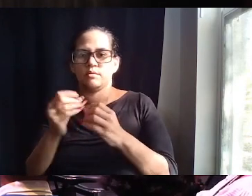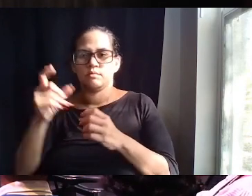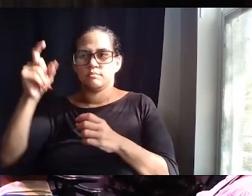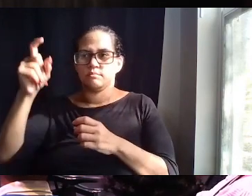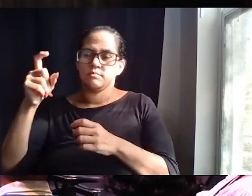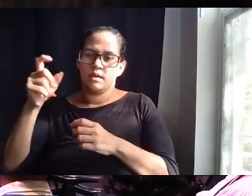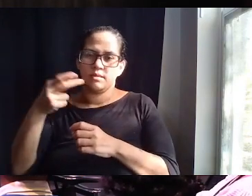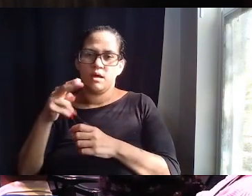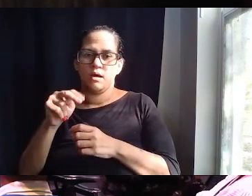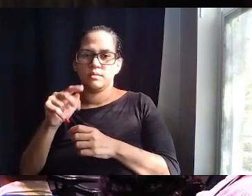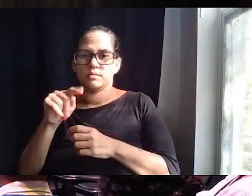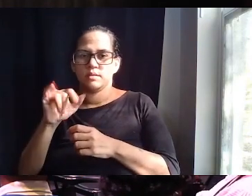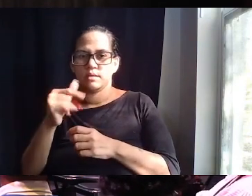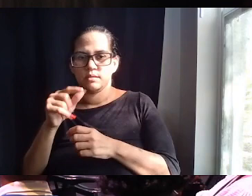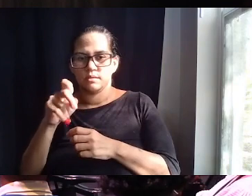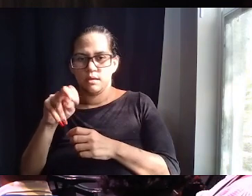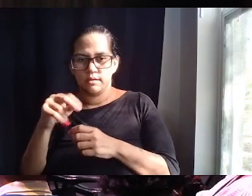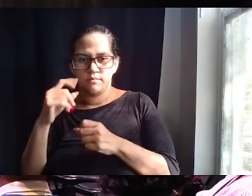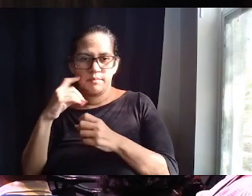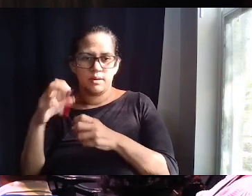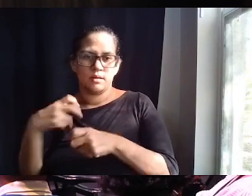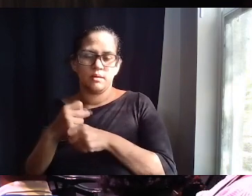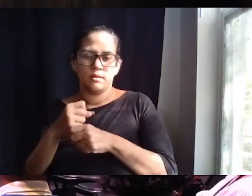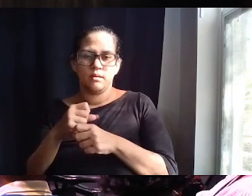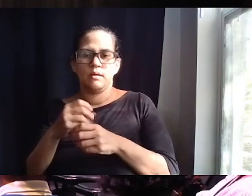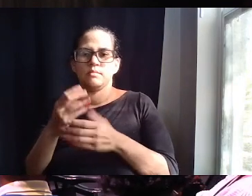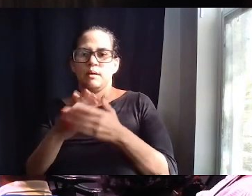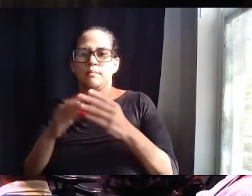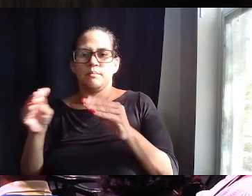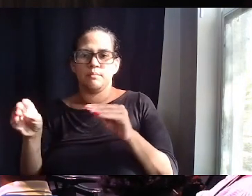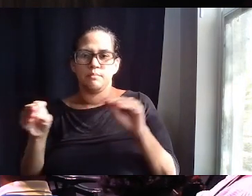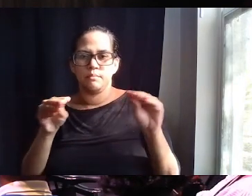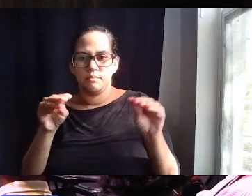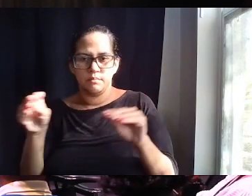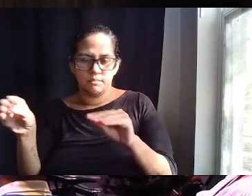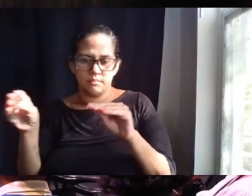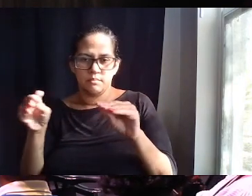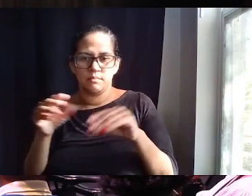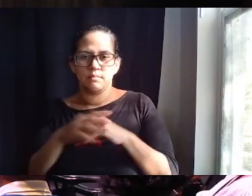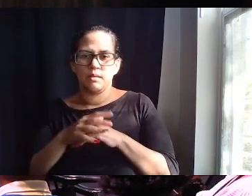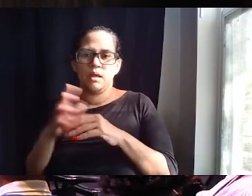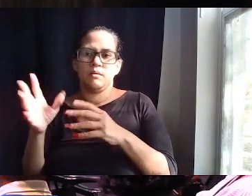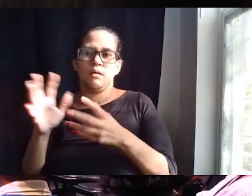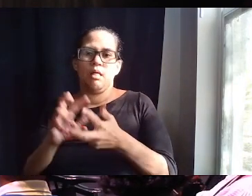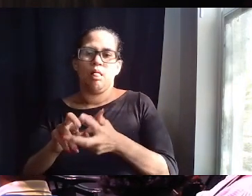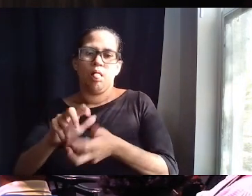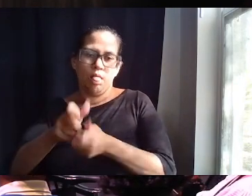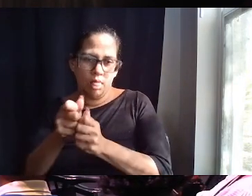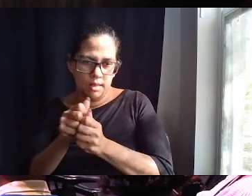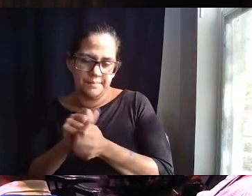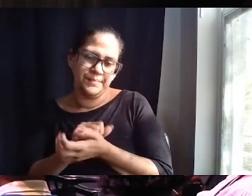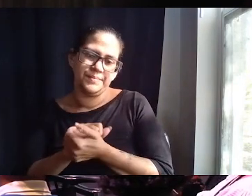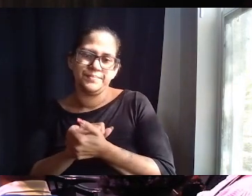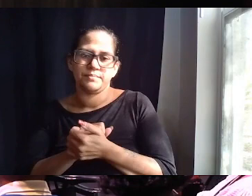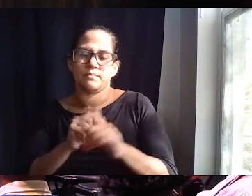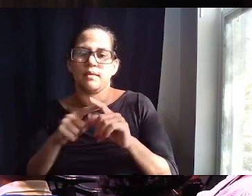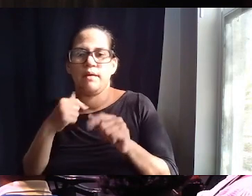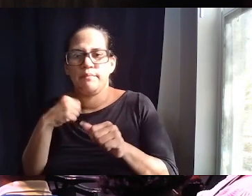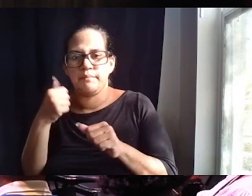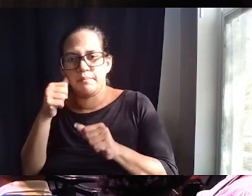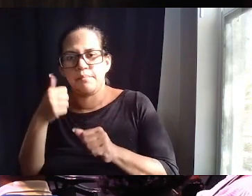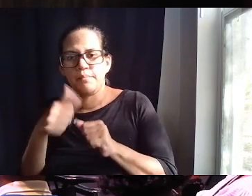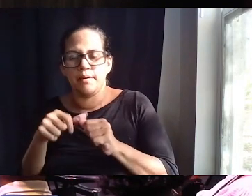until during one of several office moves, it was transpapelado. But I remember it was the card of